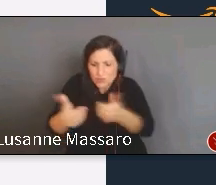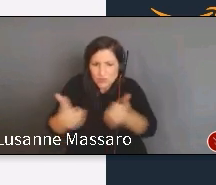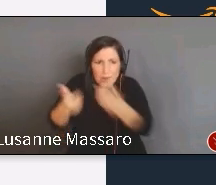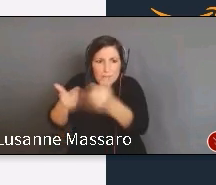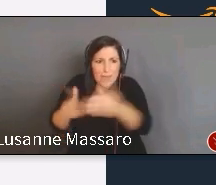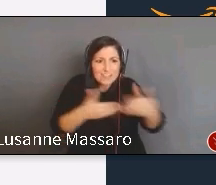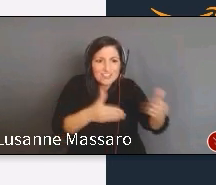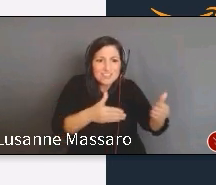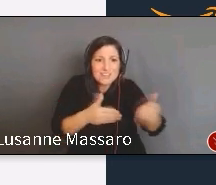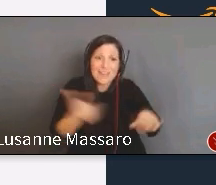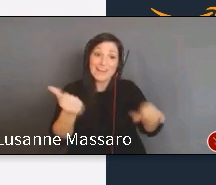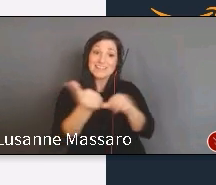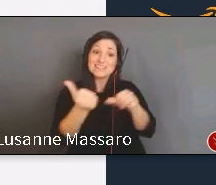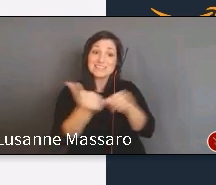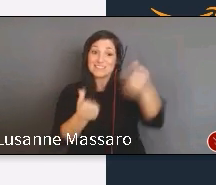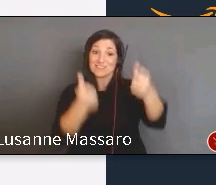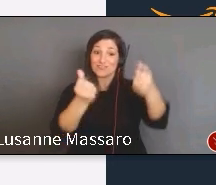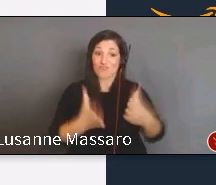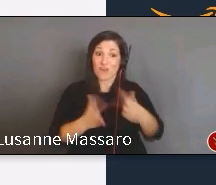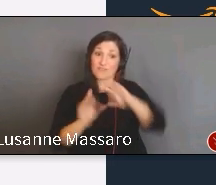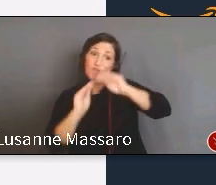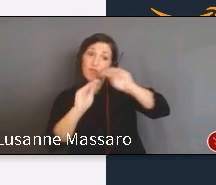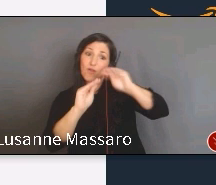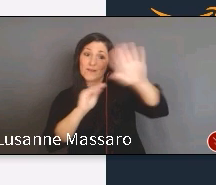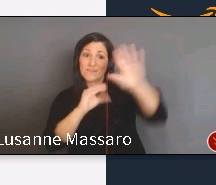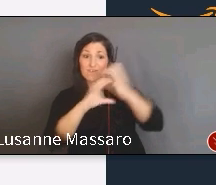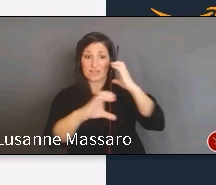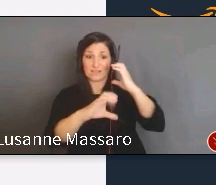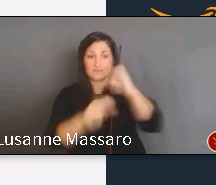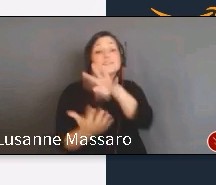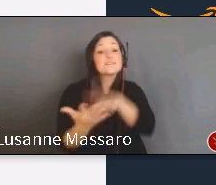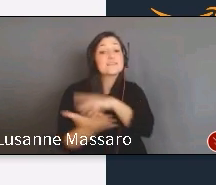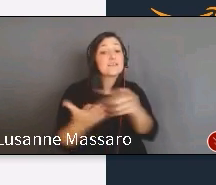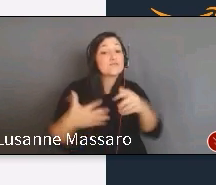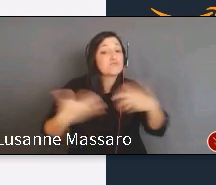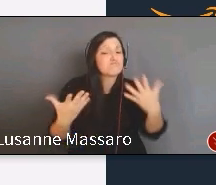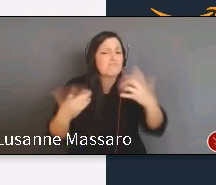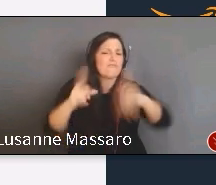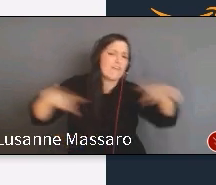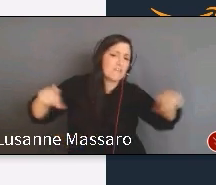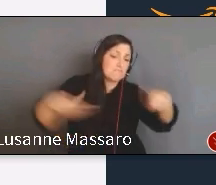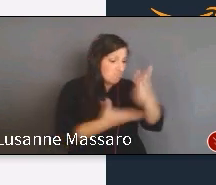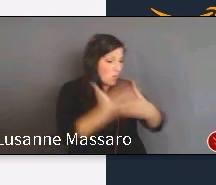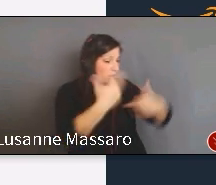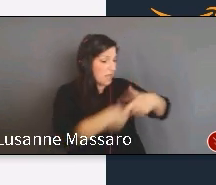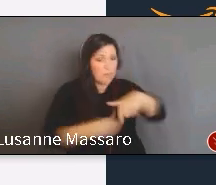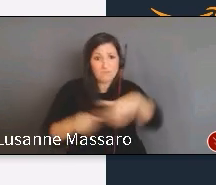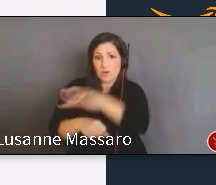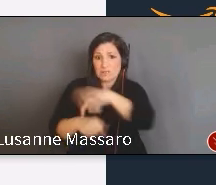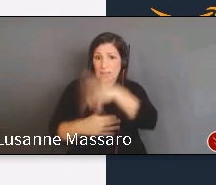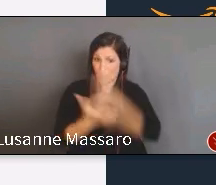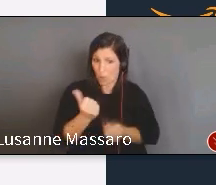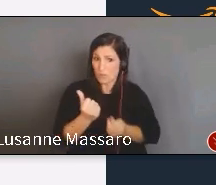delivery drivers loading up their vehicles. So schedules at our delivery stations can vary from part-time to full-time, and